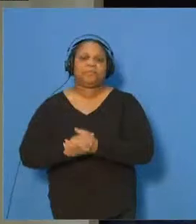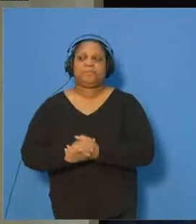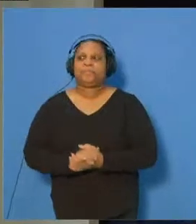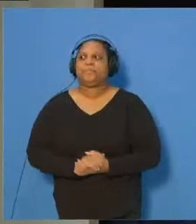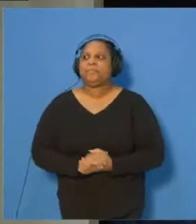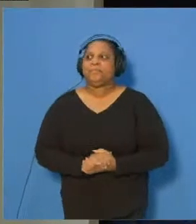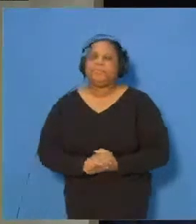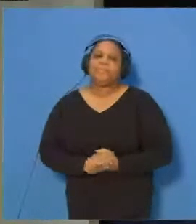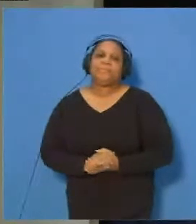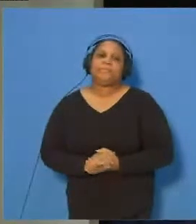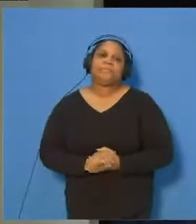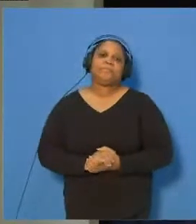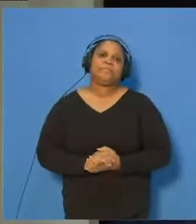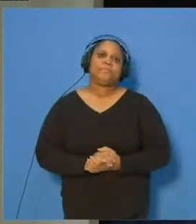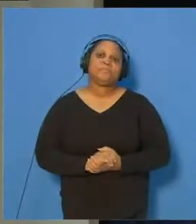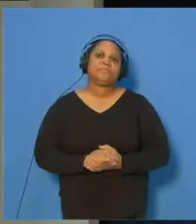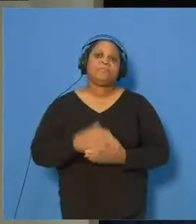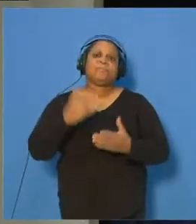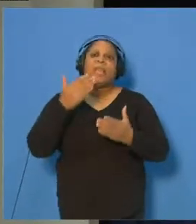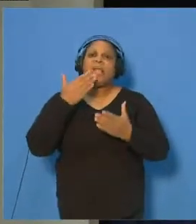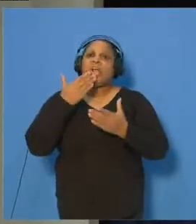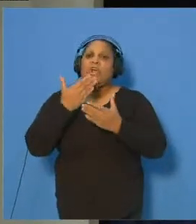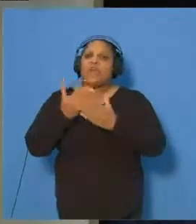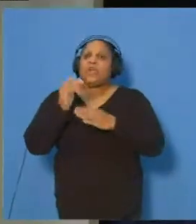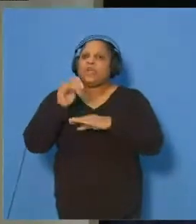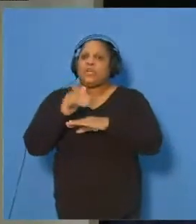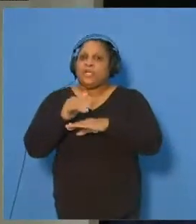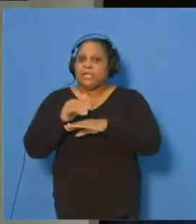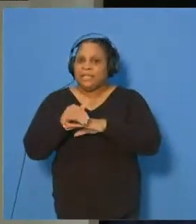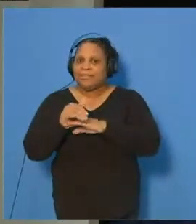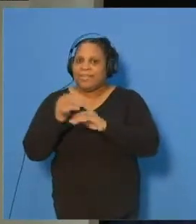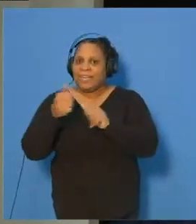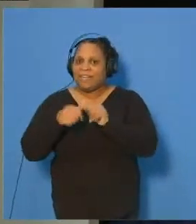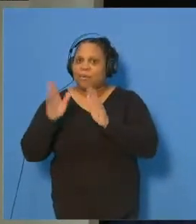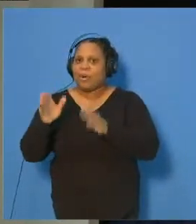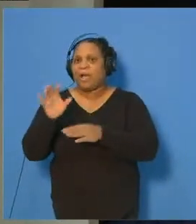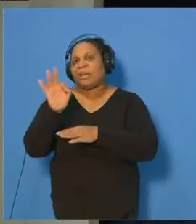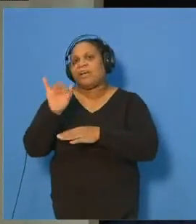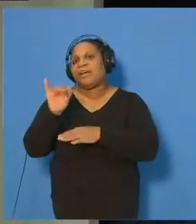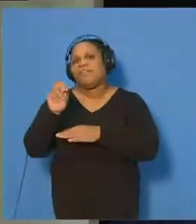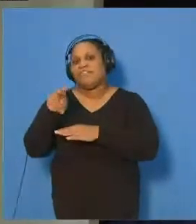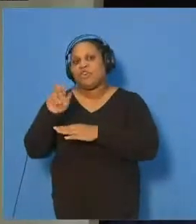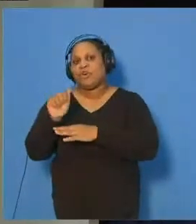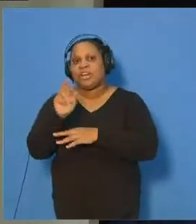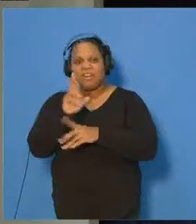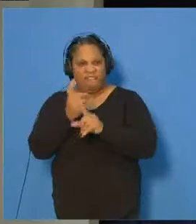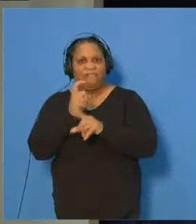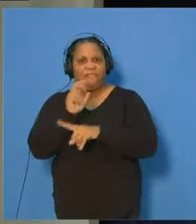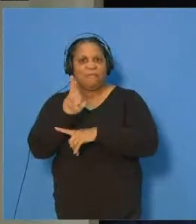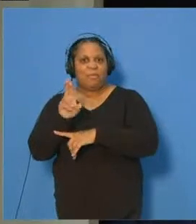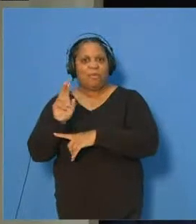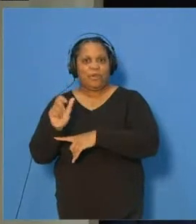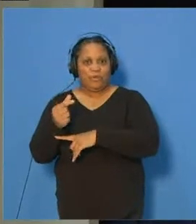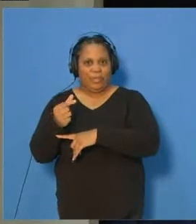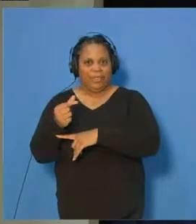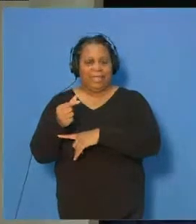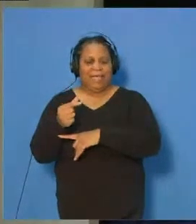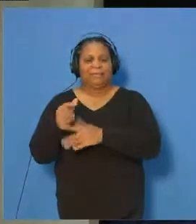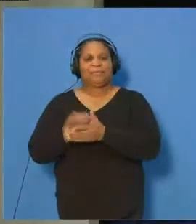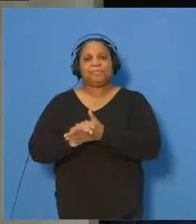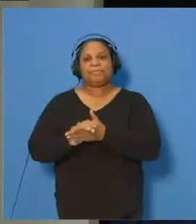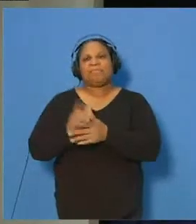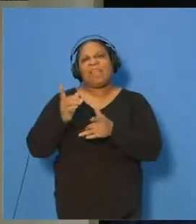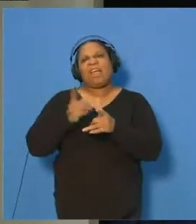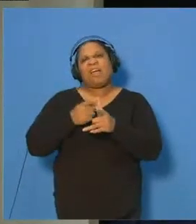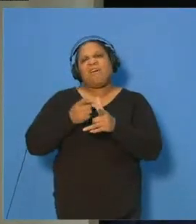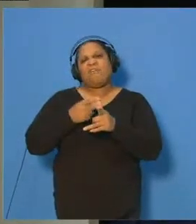Thank you very much. Good evening, everyone, and thank you very much for your time again. Fiona McWhirter from the Royal Gazette. My first question,